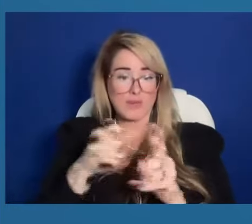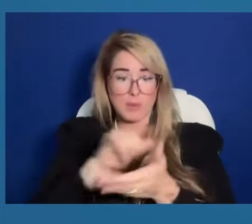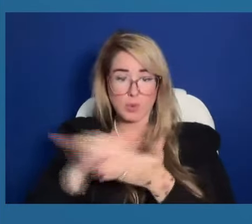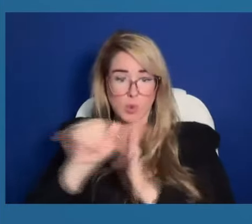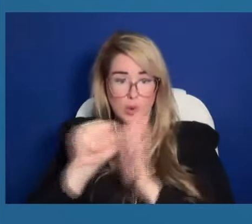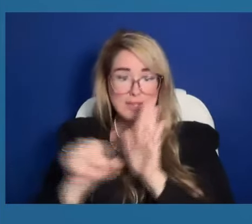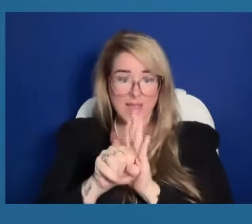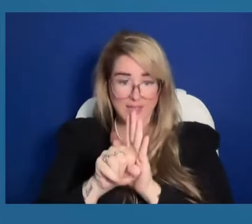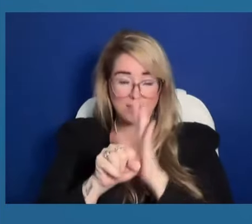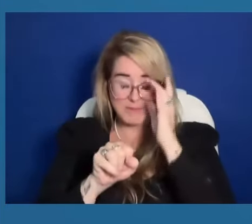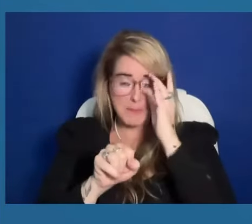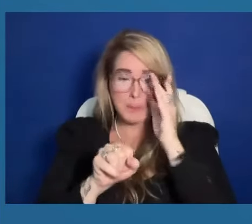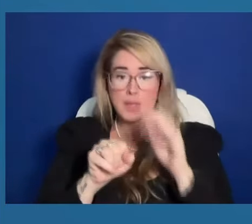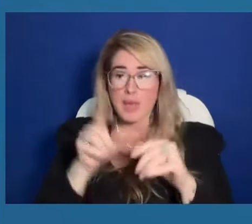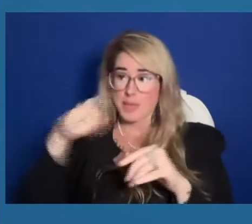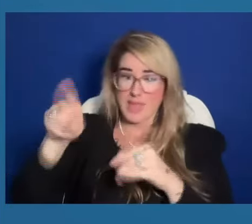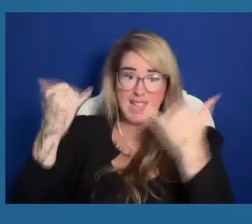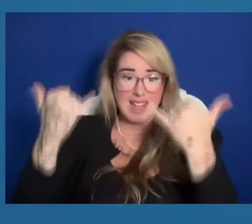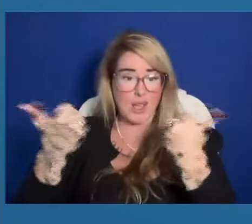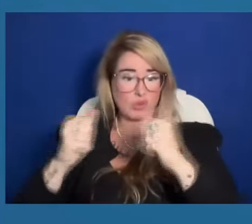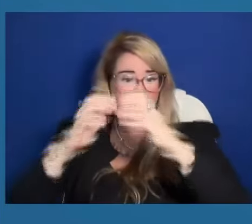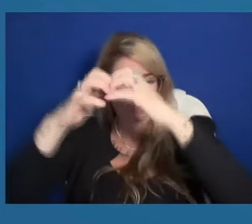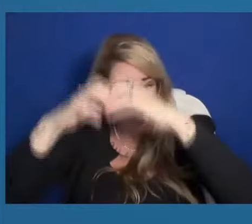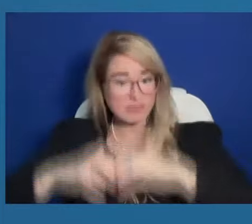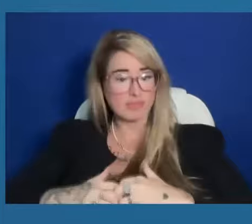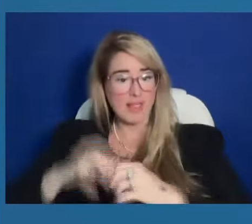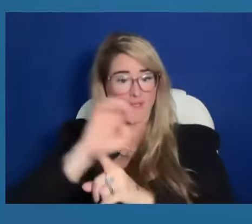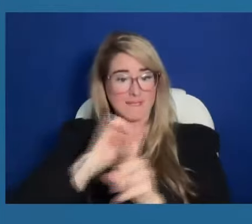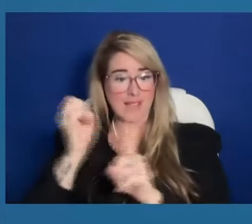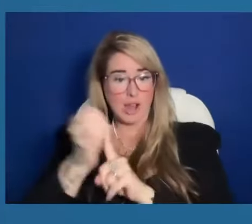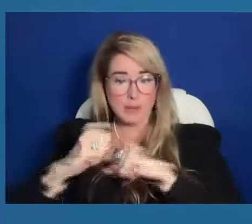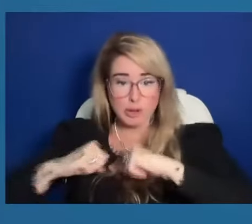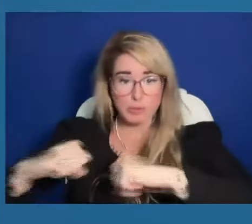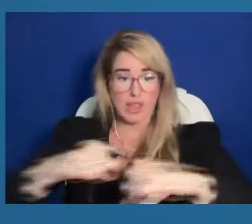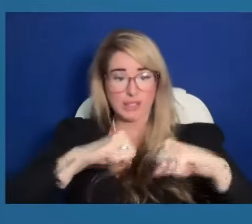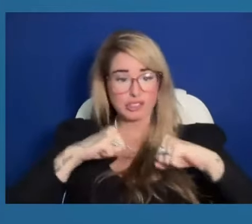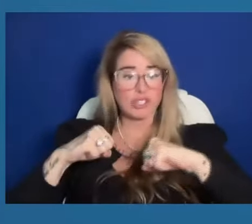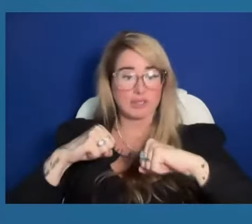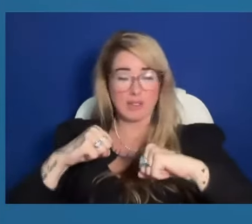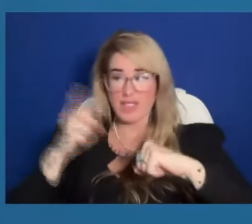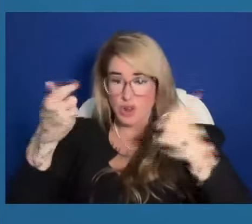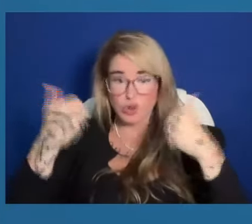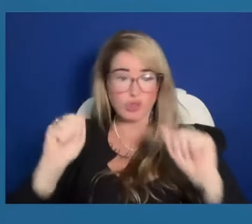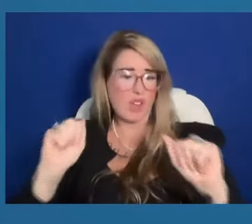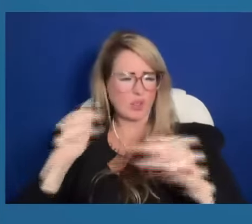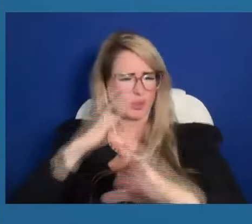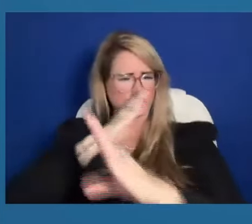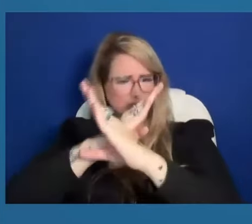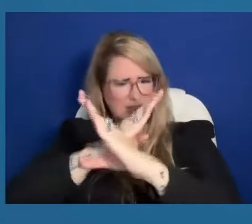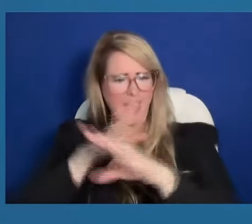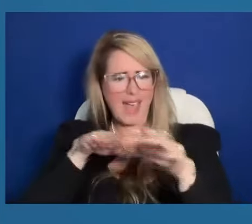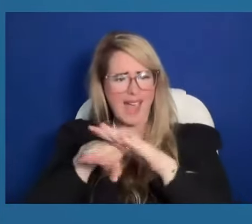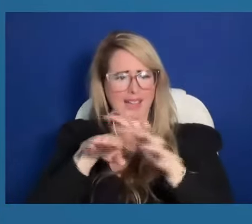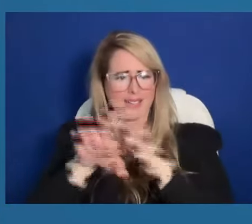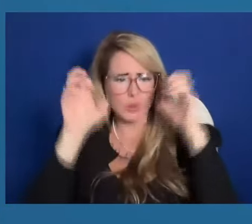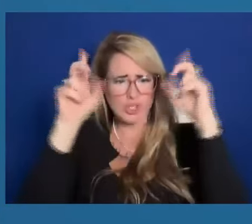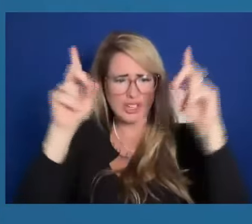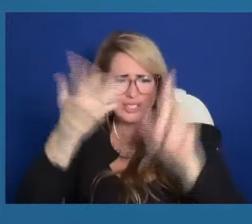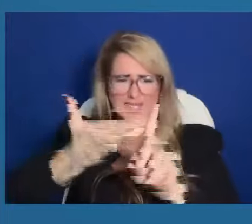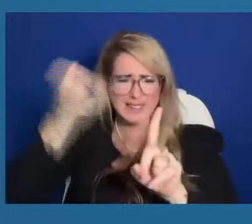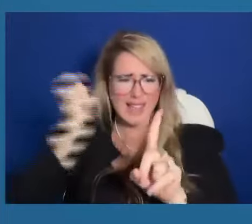State, work to dismantle environmental protection, restrict access to education, rip away our health